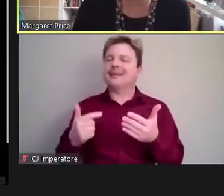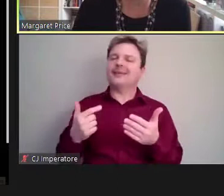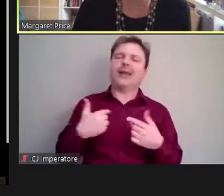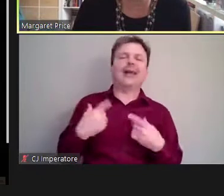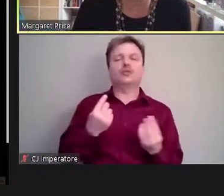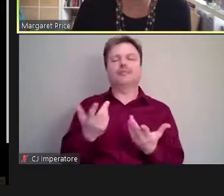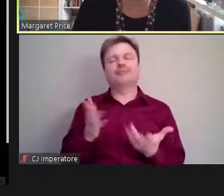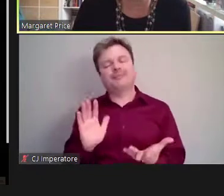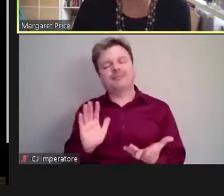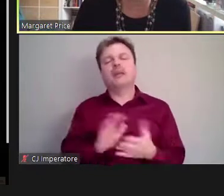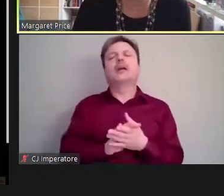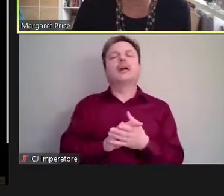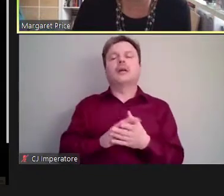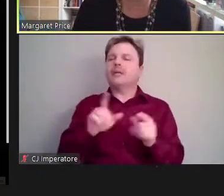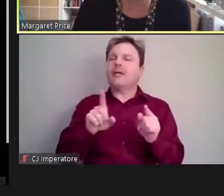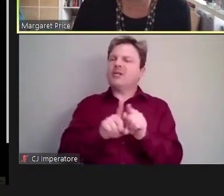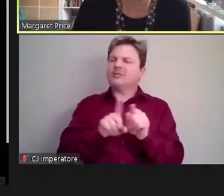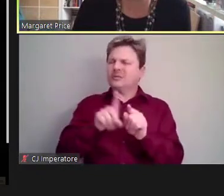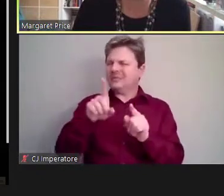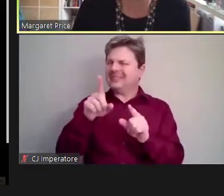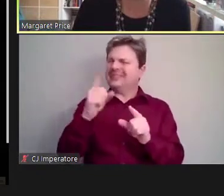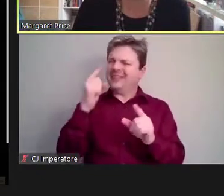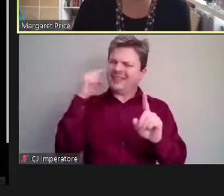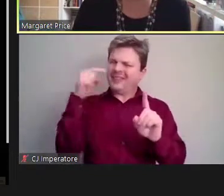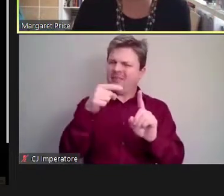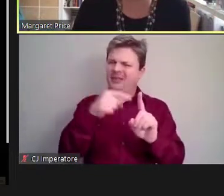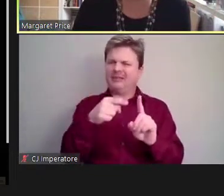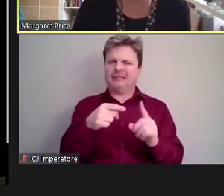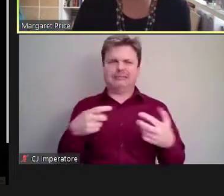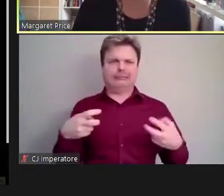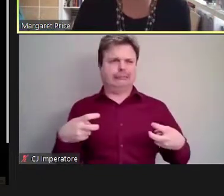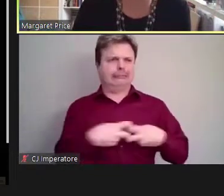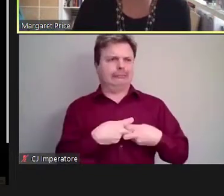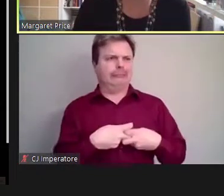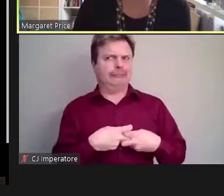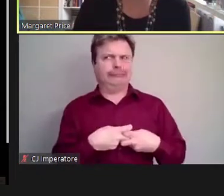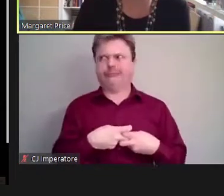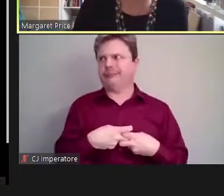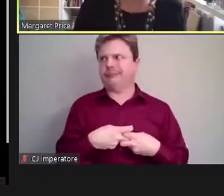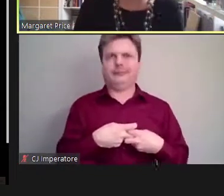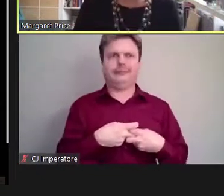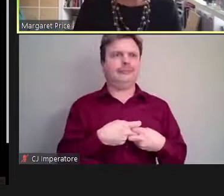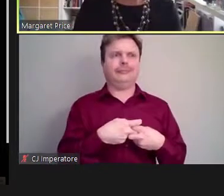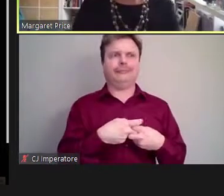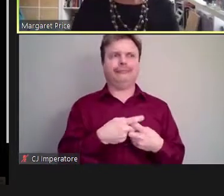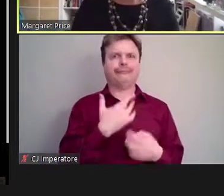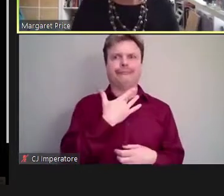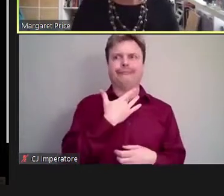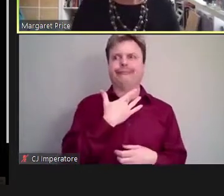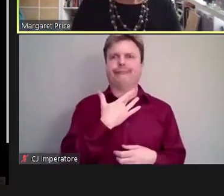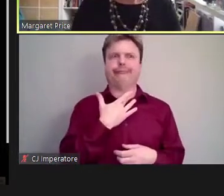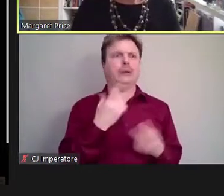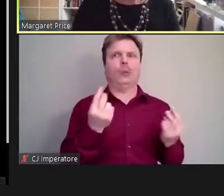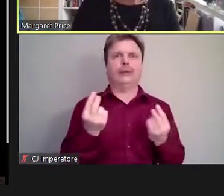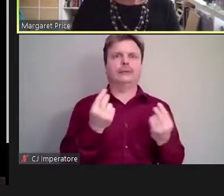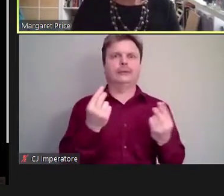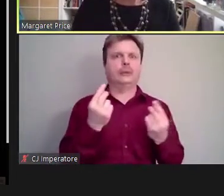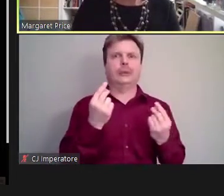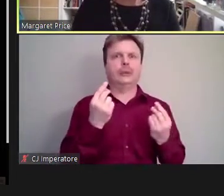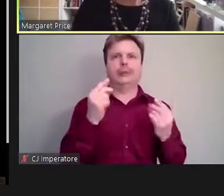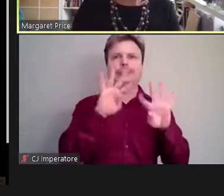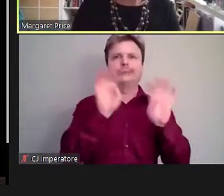when we felt like, I just don't know what to do. I didn't know how to solve this one, or this